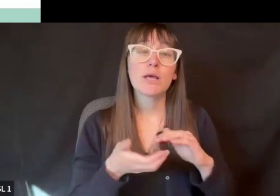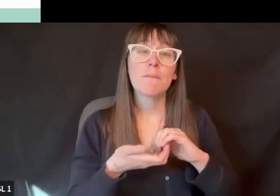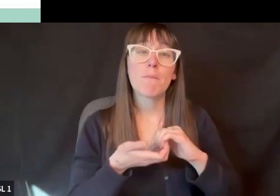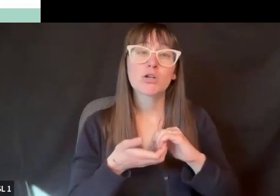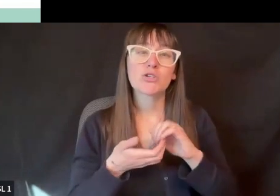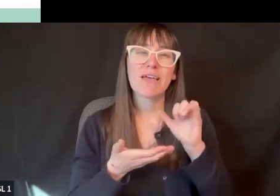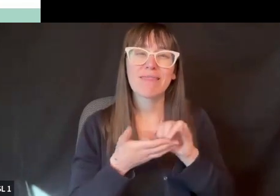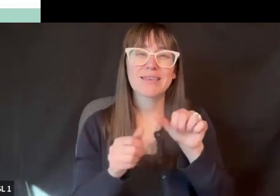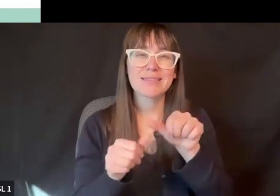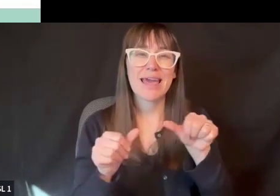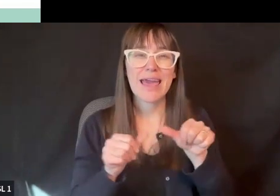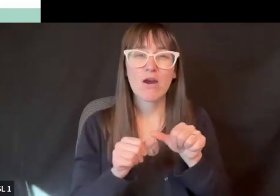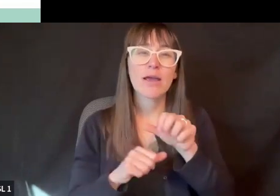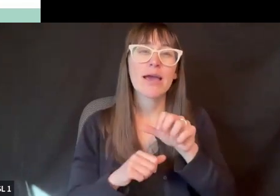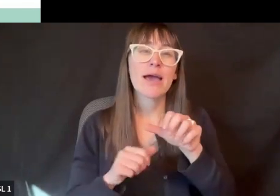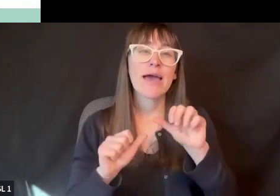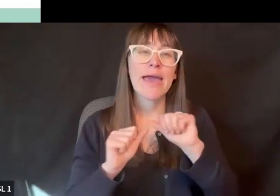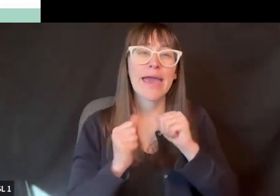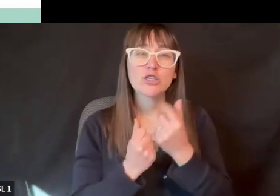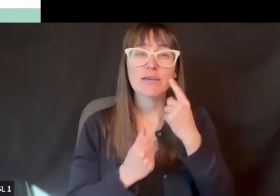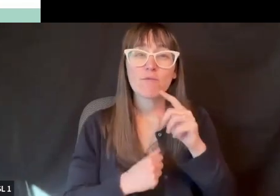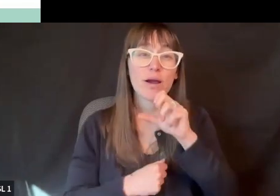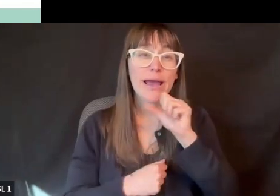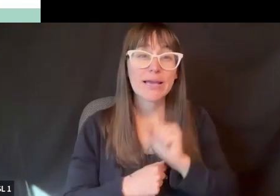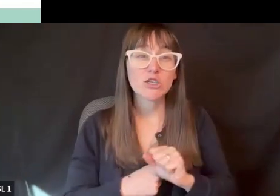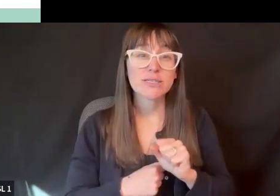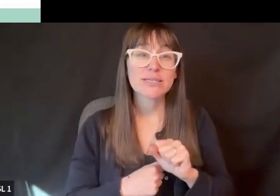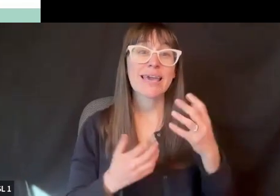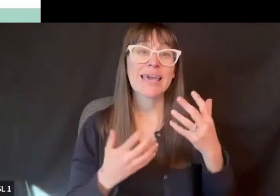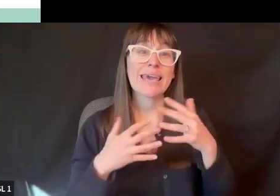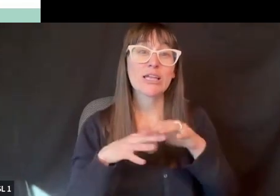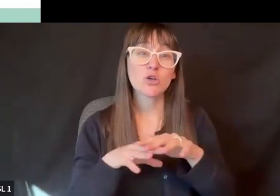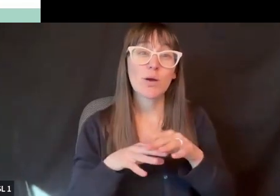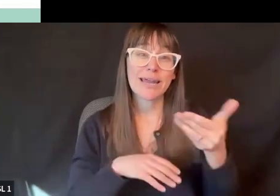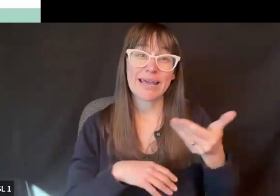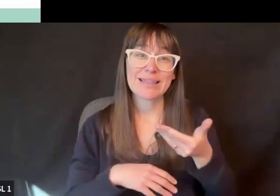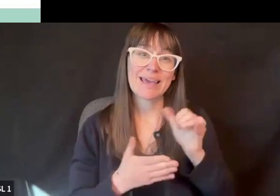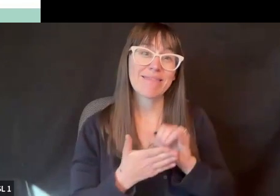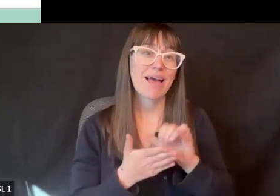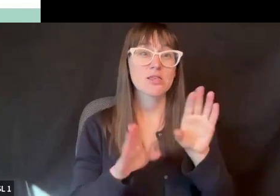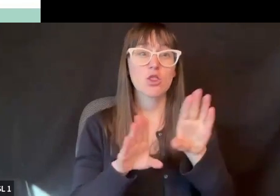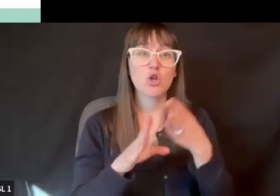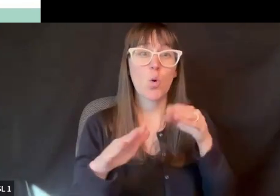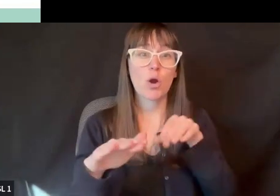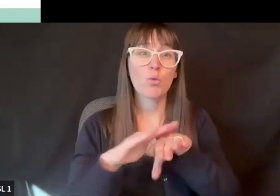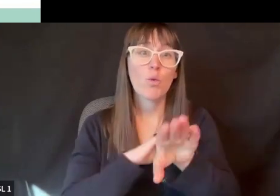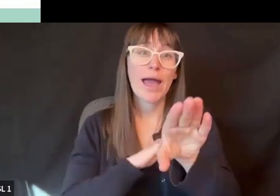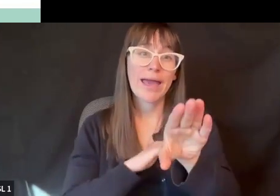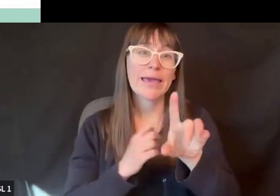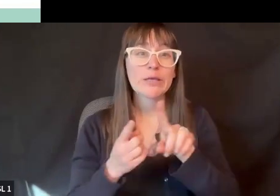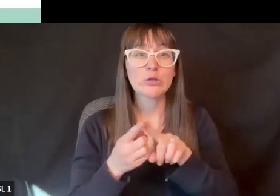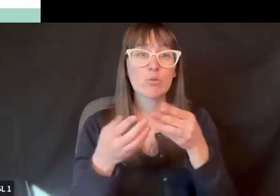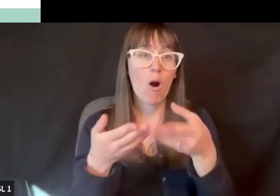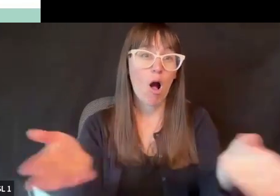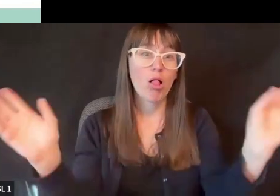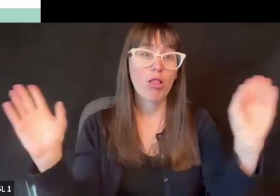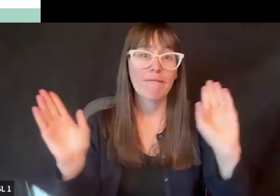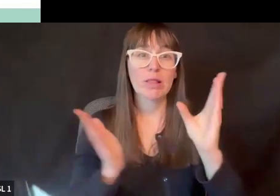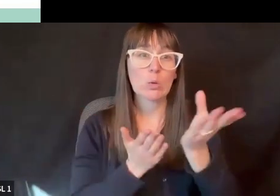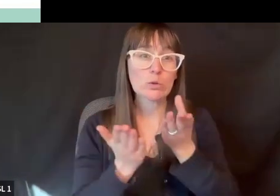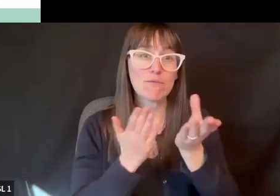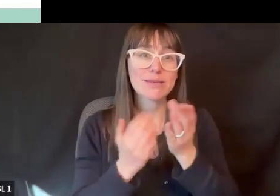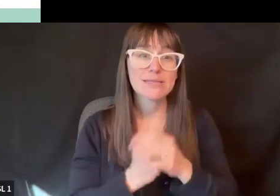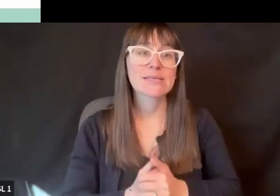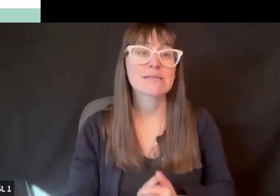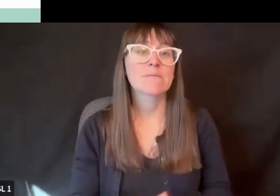Community Partnerships serves as our area agency on aging, integrated intake is the doorway into all of those services and others.